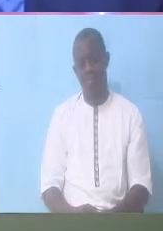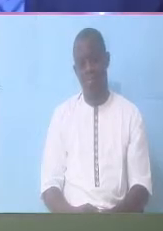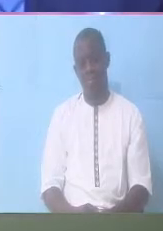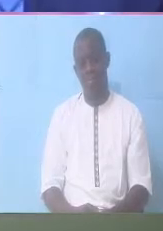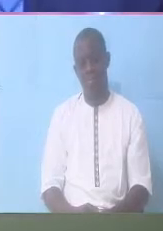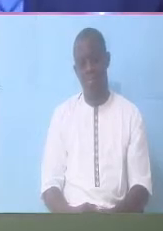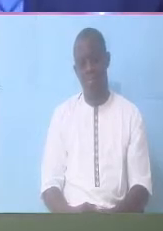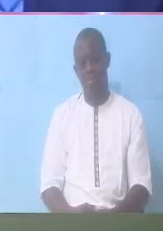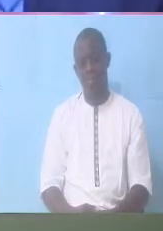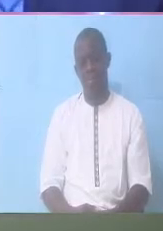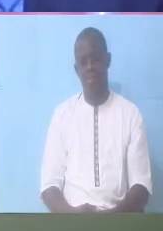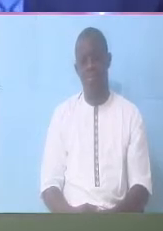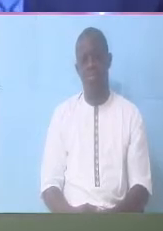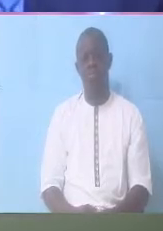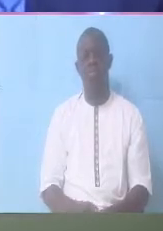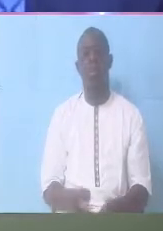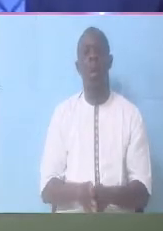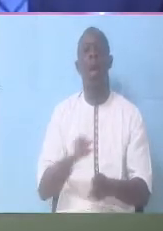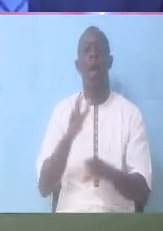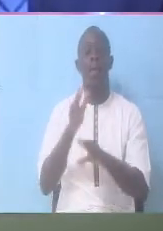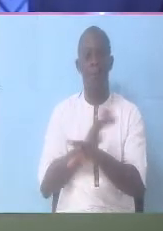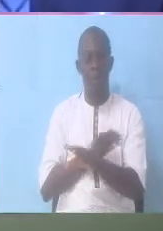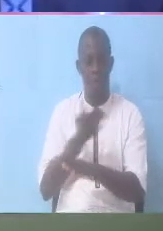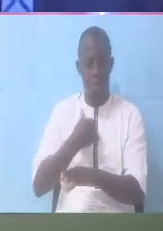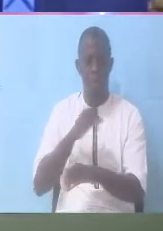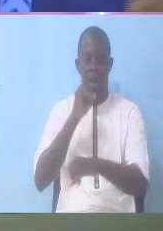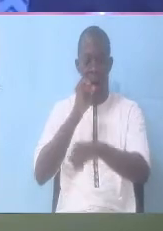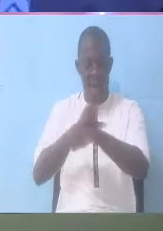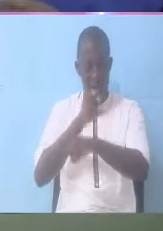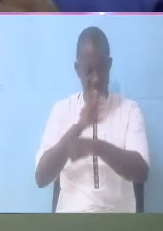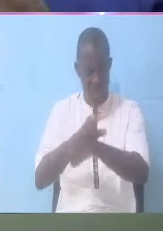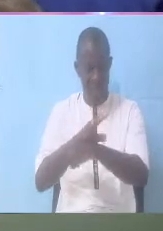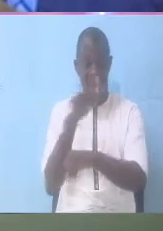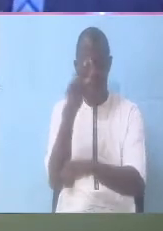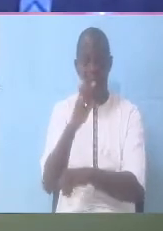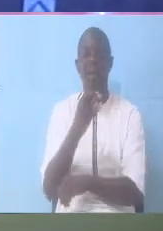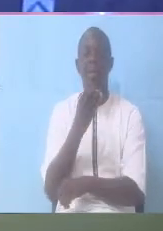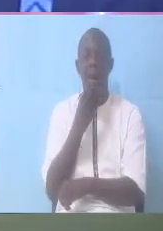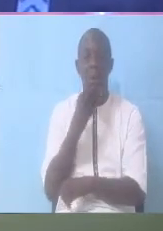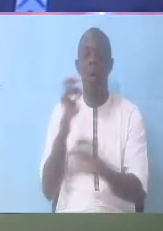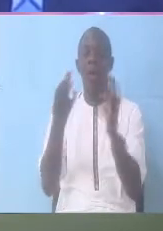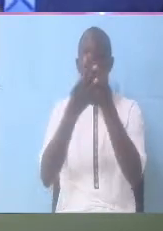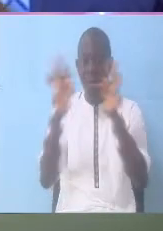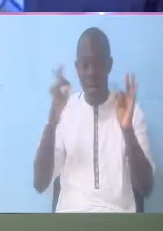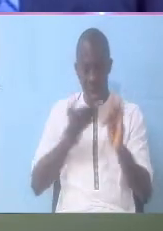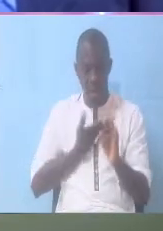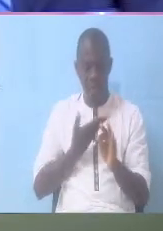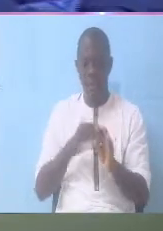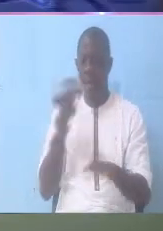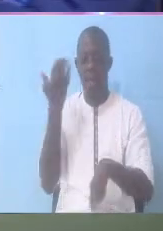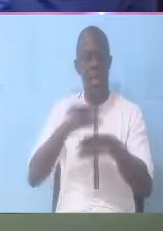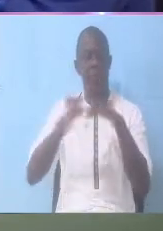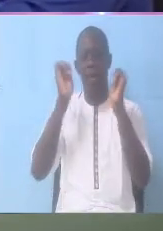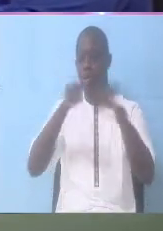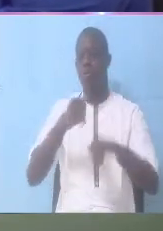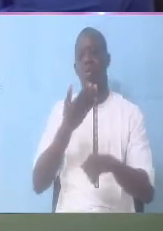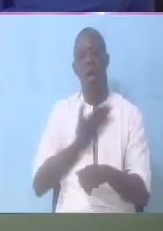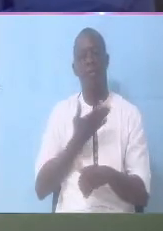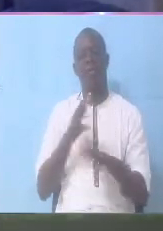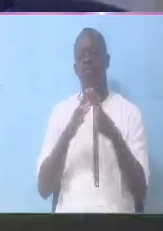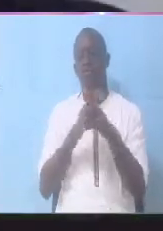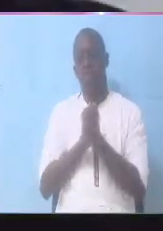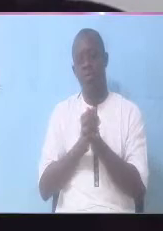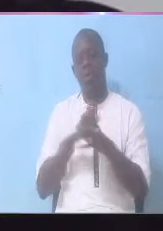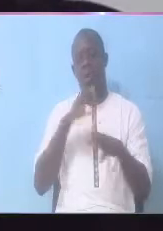as long as Lawyer Dabo is free, there will never be a coalition. That's why when he arrested Lawyer Dabo, that was the end of his story. We are going to a different topic.